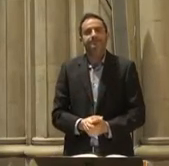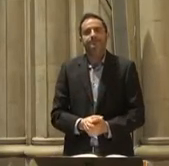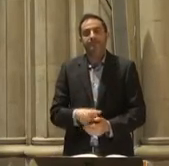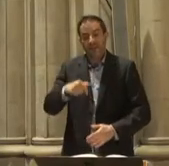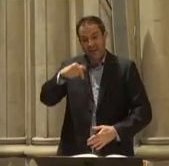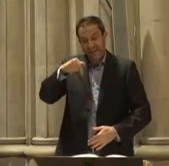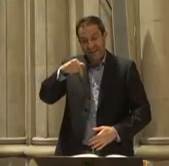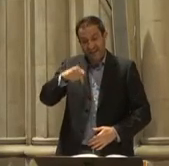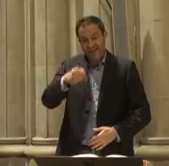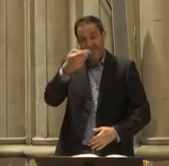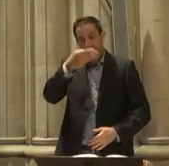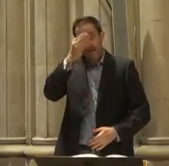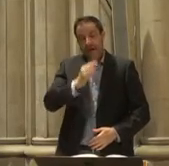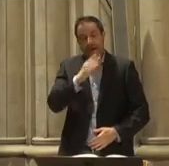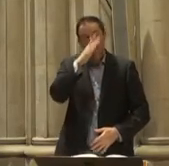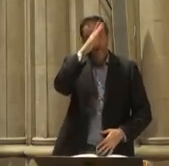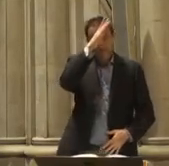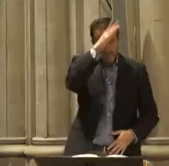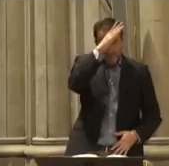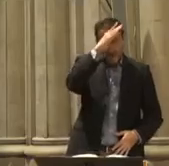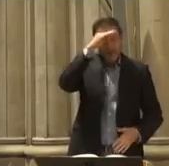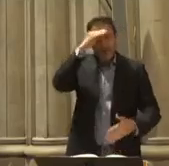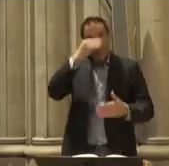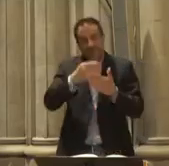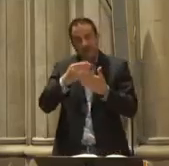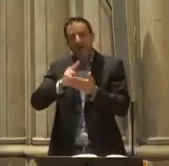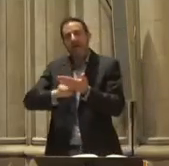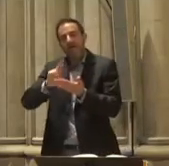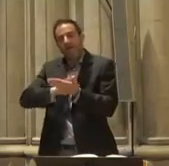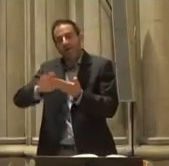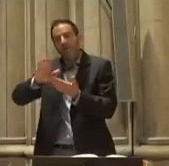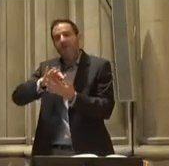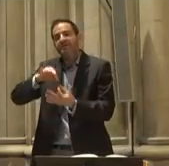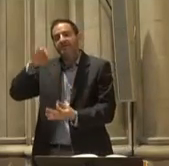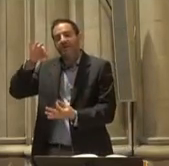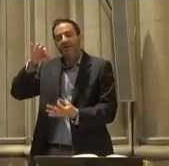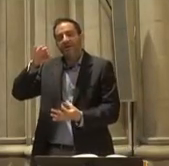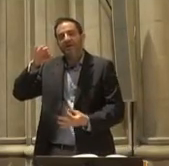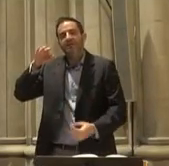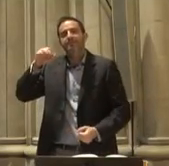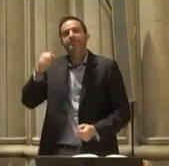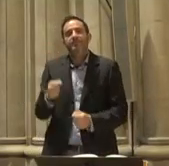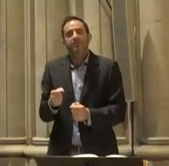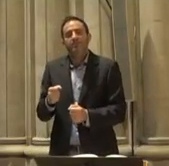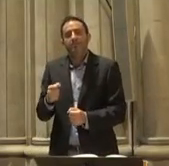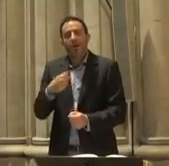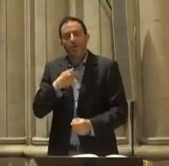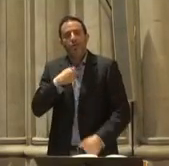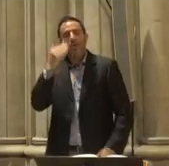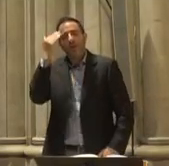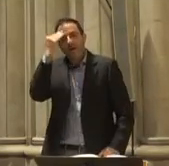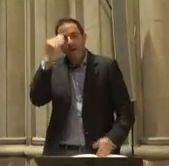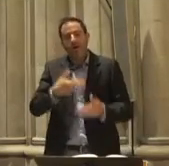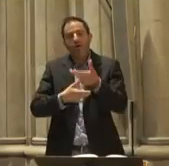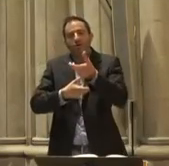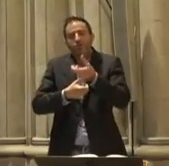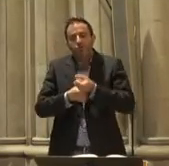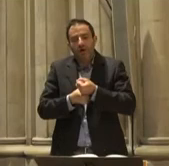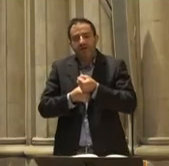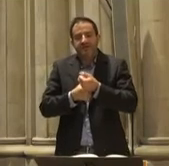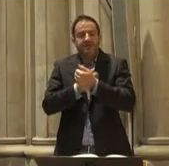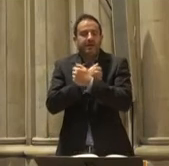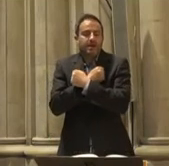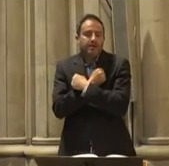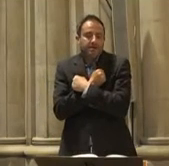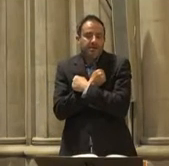This God, Father, Son, and Holy Spirit, is the one we know, trust,